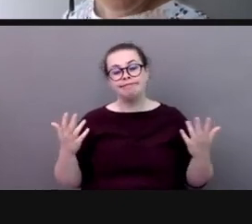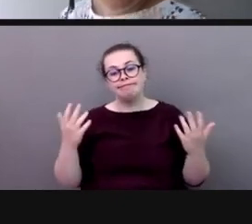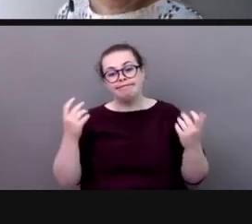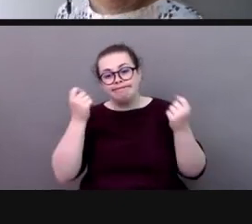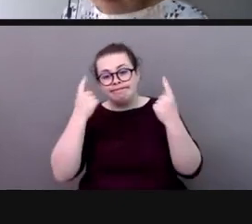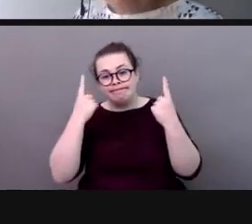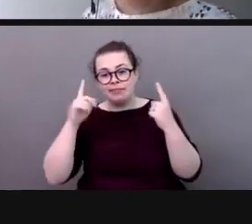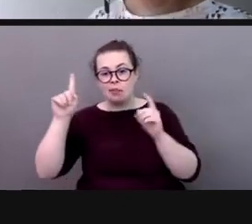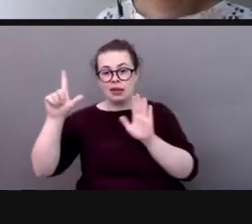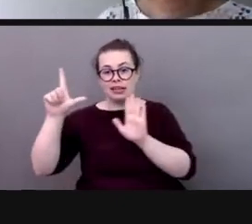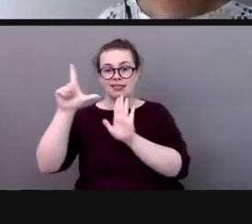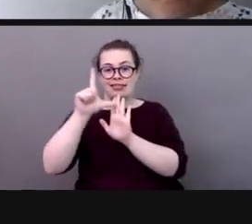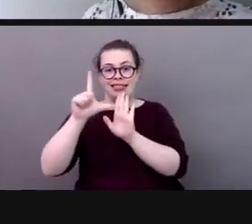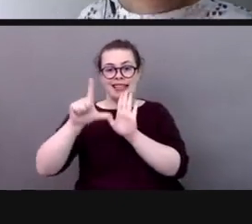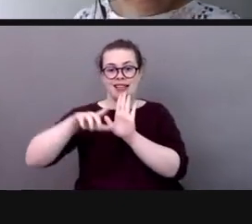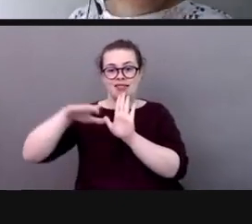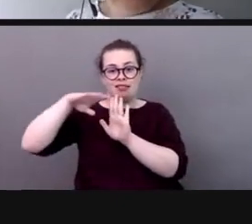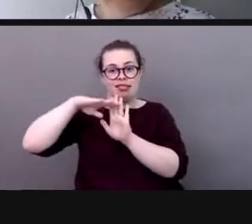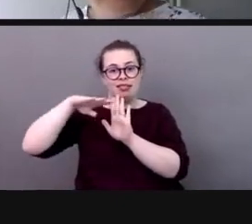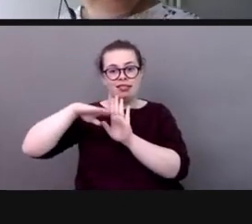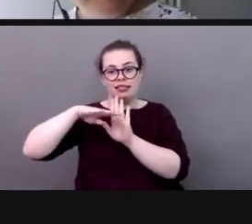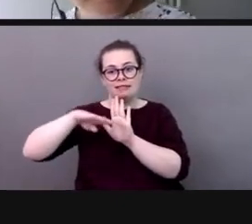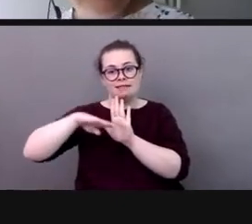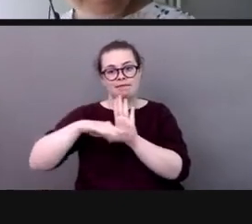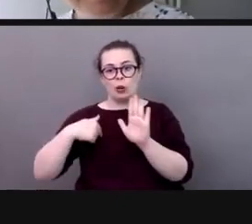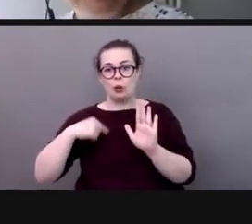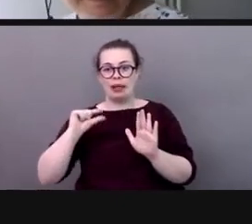legal aspects are sometimes